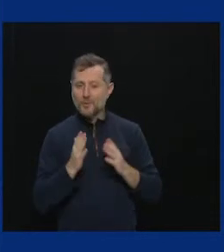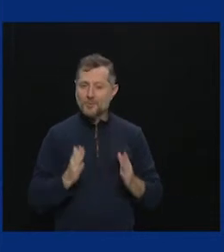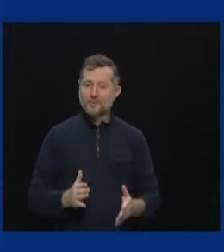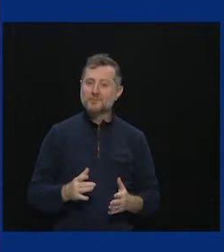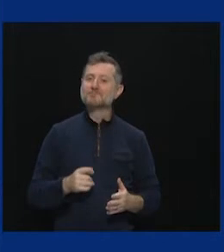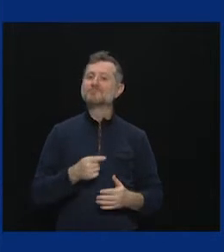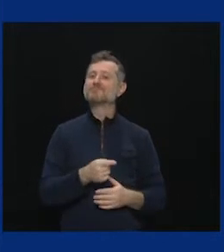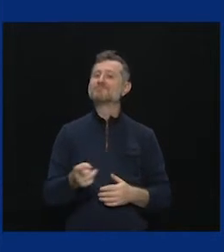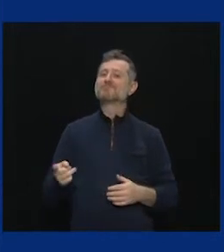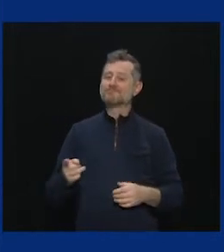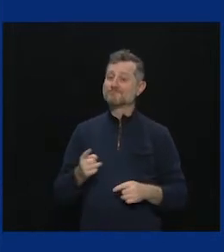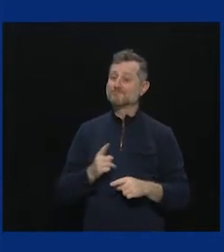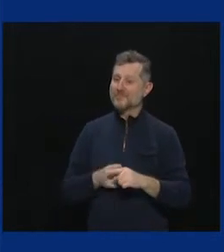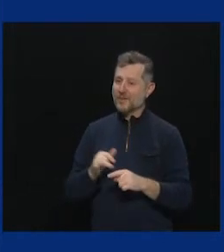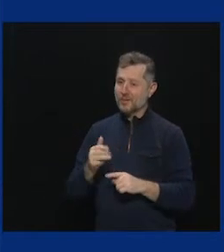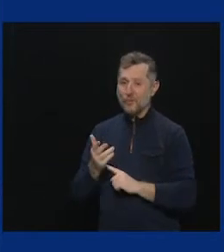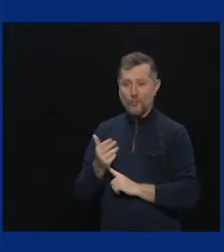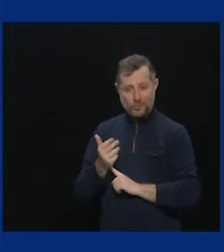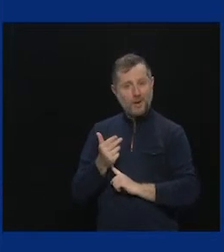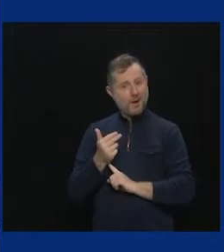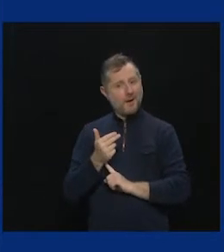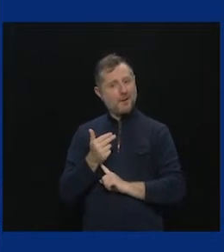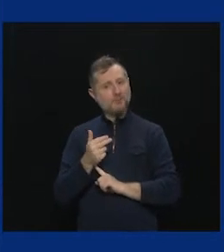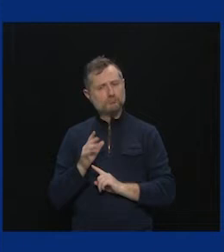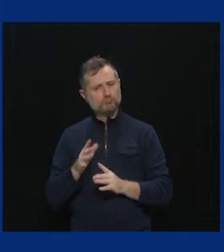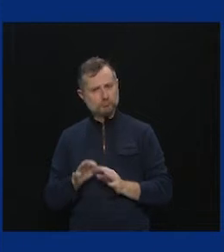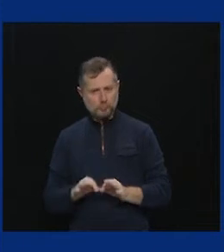time again is so important right now.